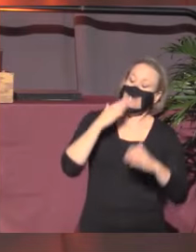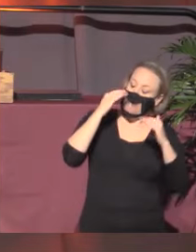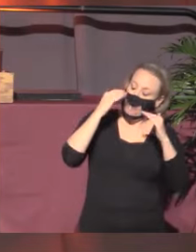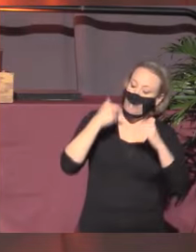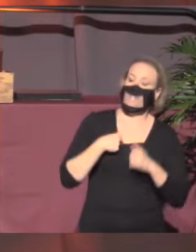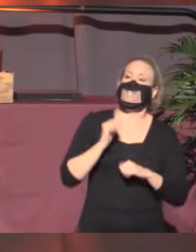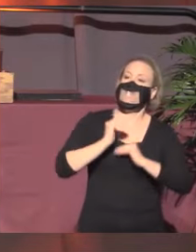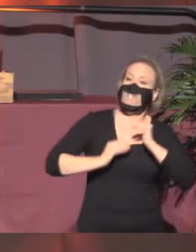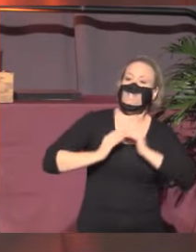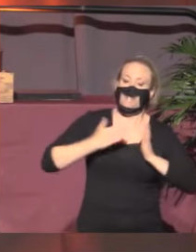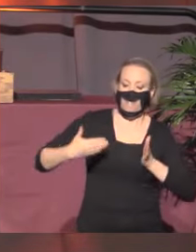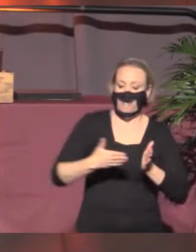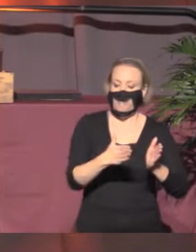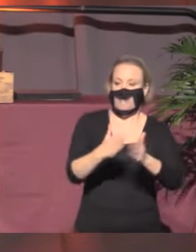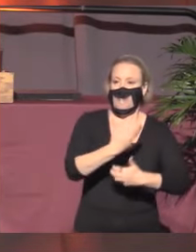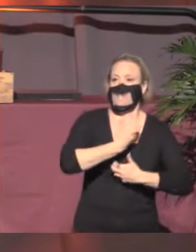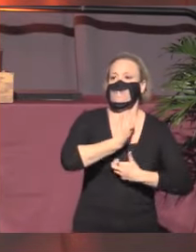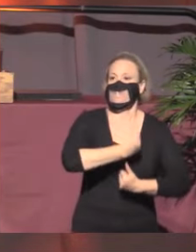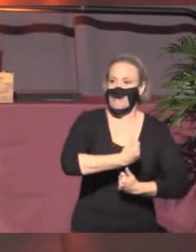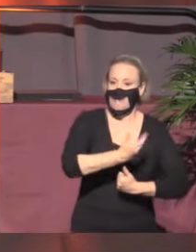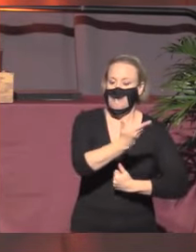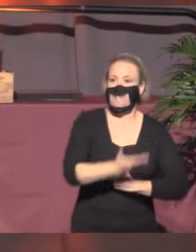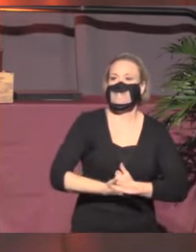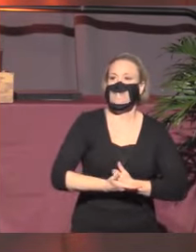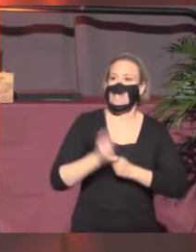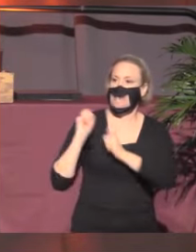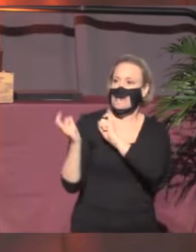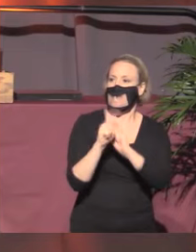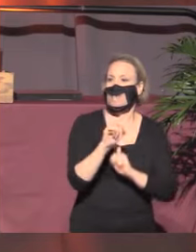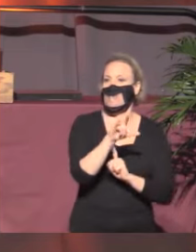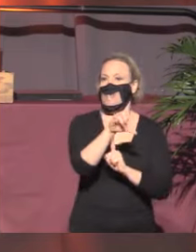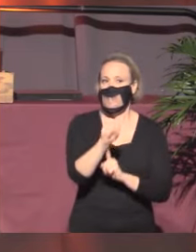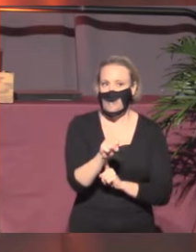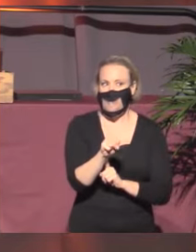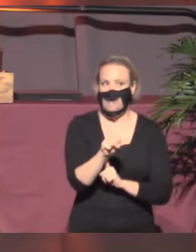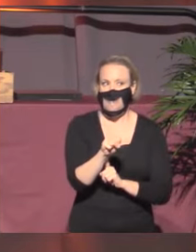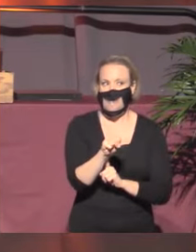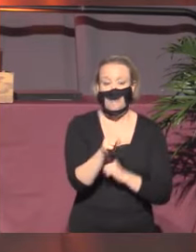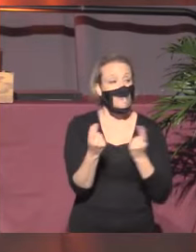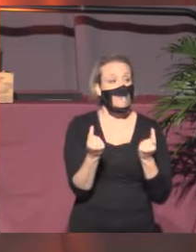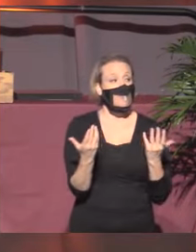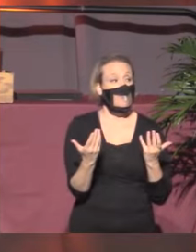we encouraged you, gave you the tools, the means to speak truth to power.